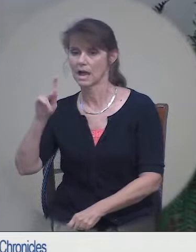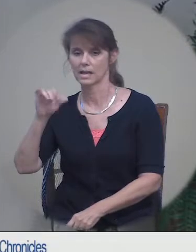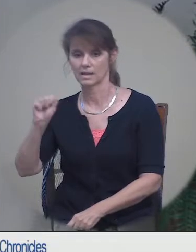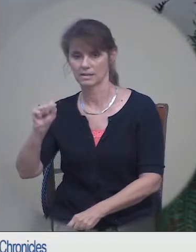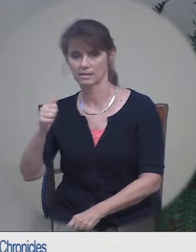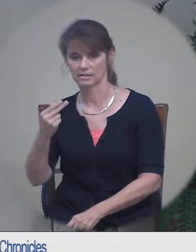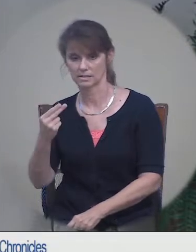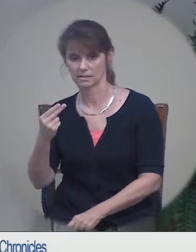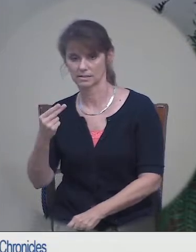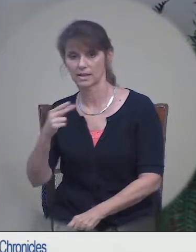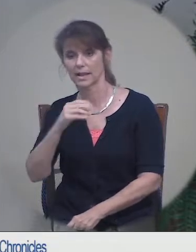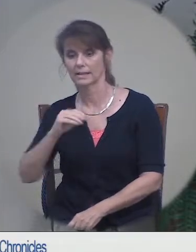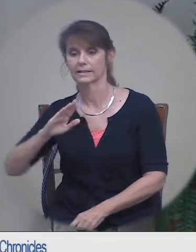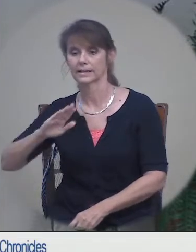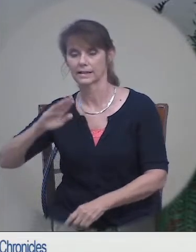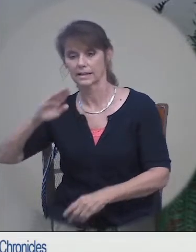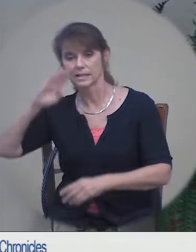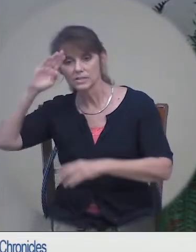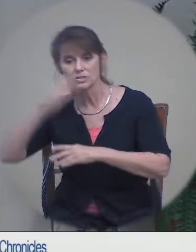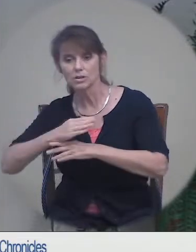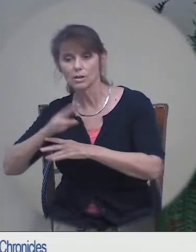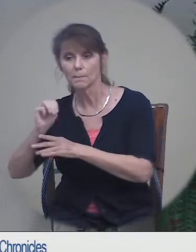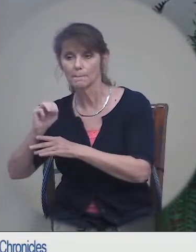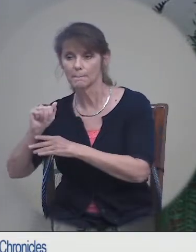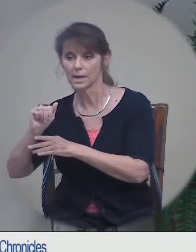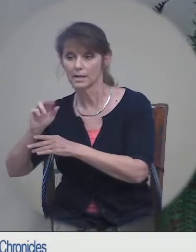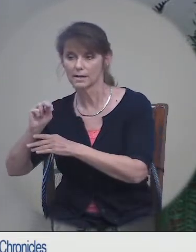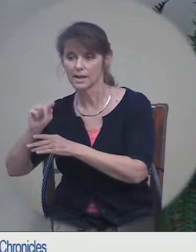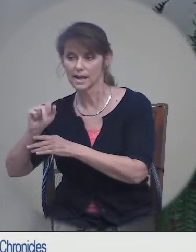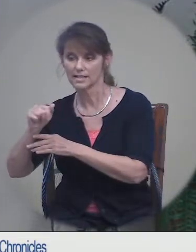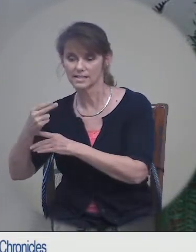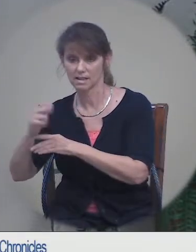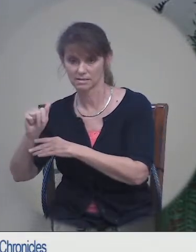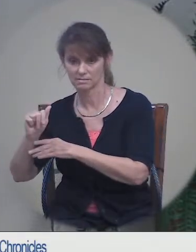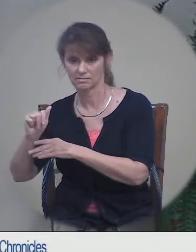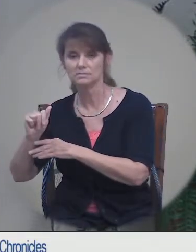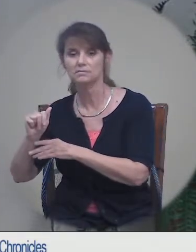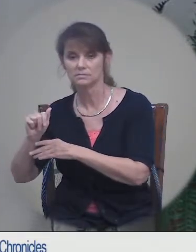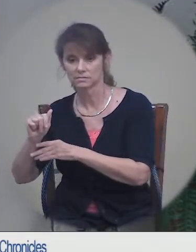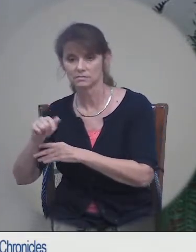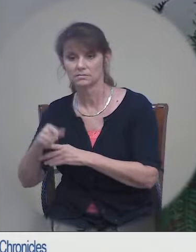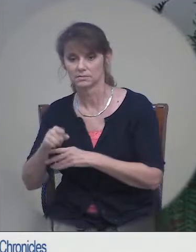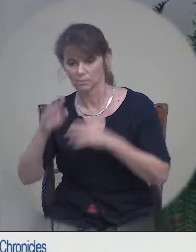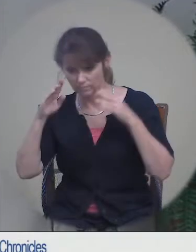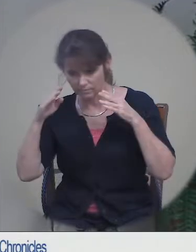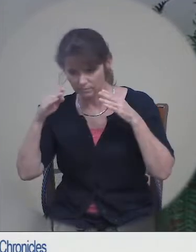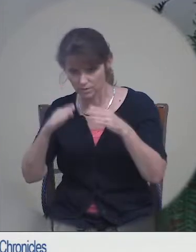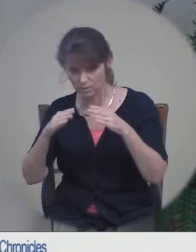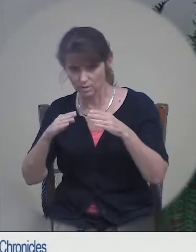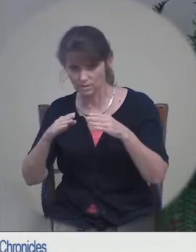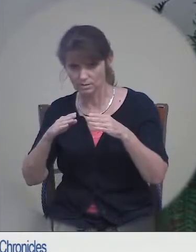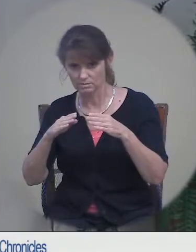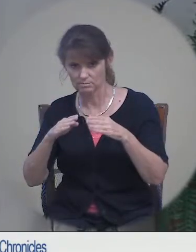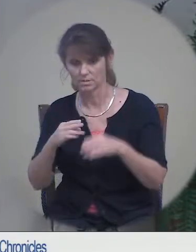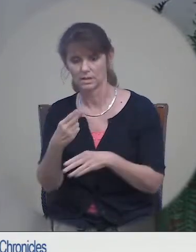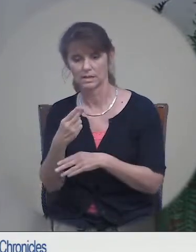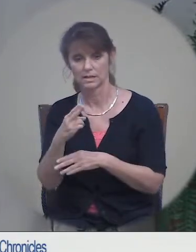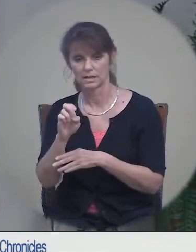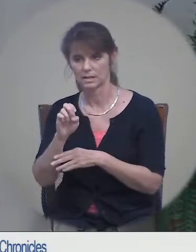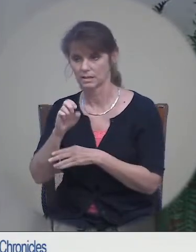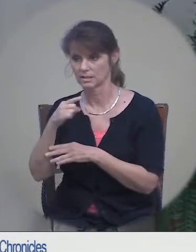son Manasseh. This week, the next two classes, we're going to be focusing our attention on